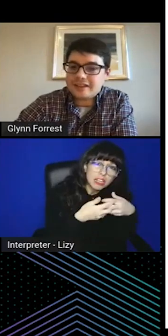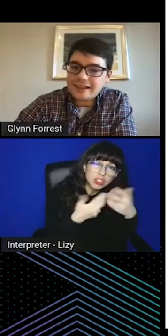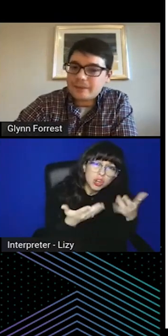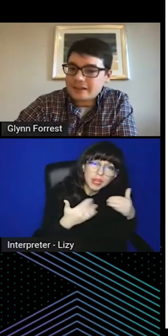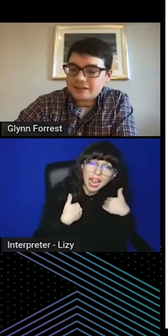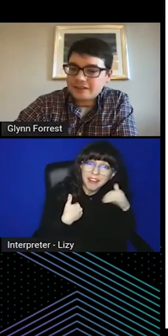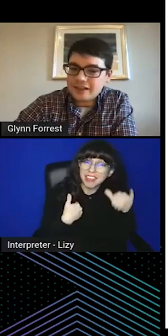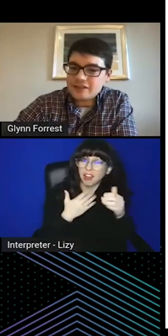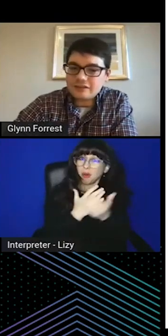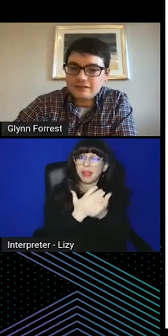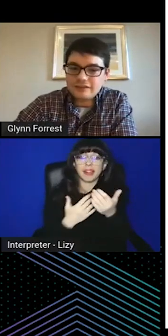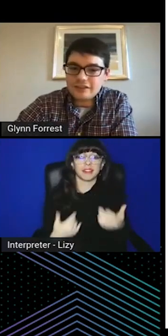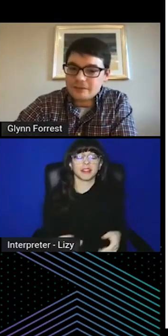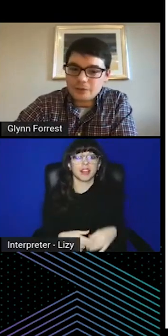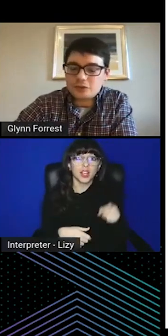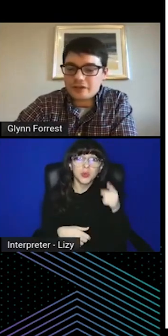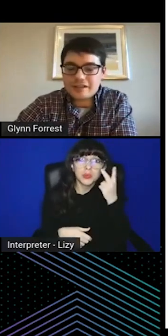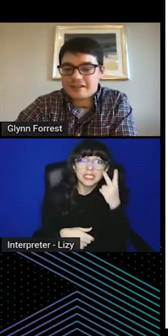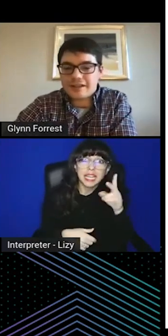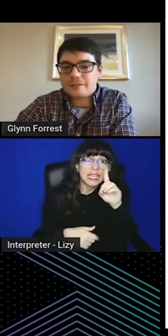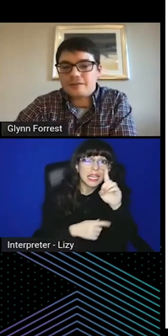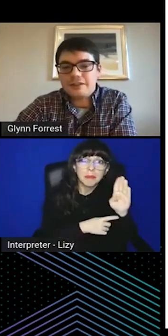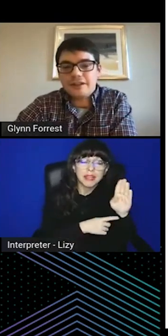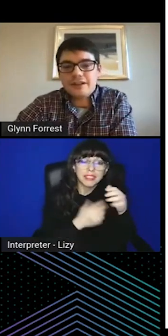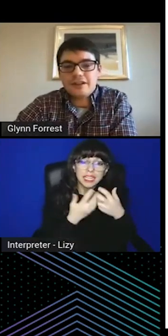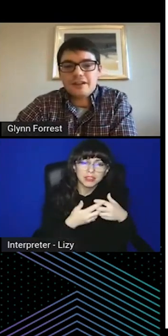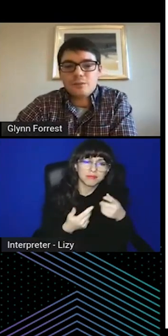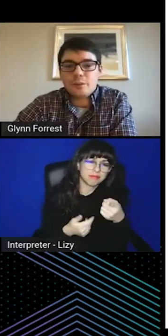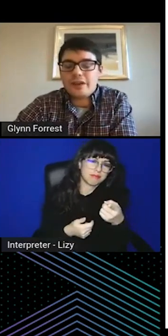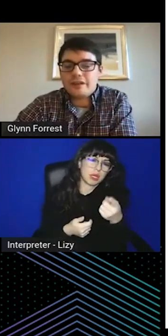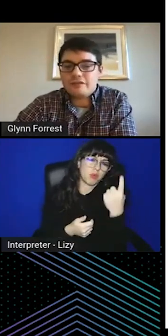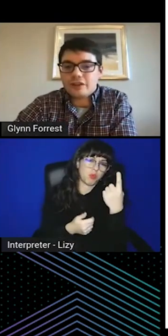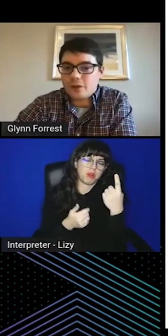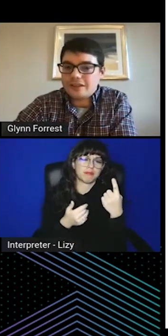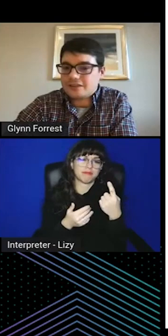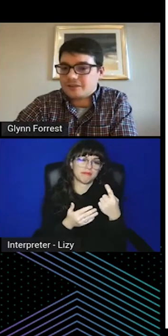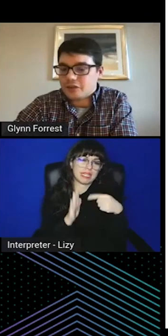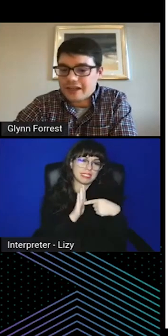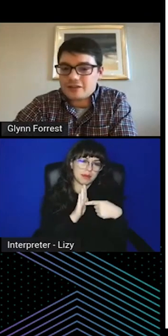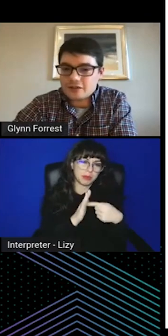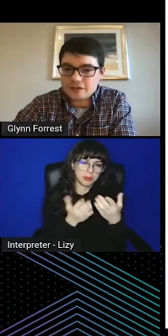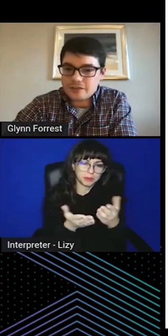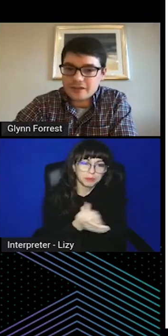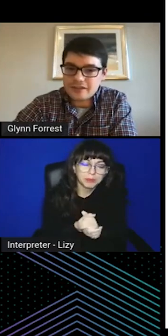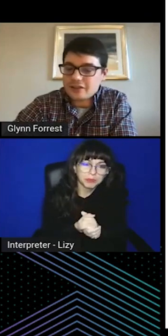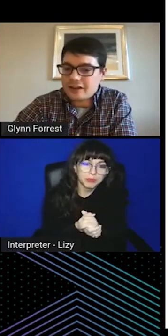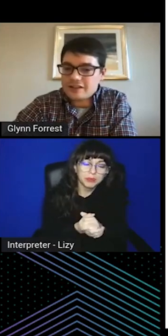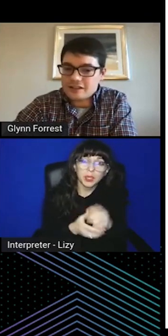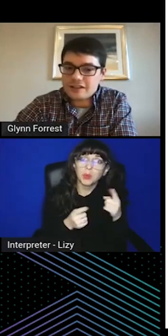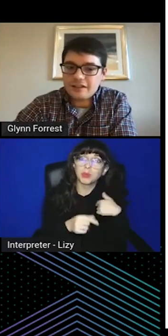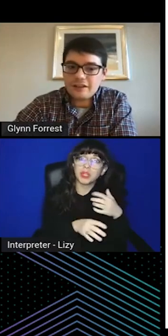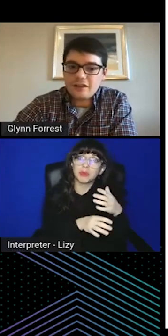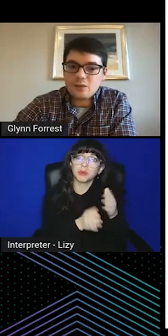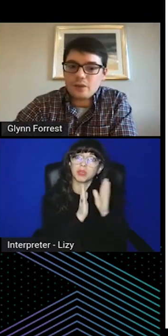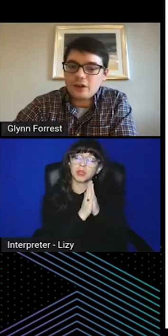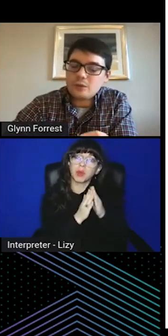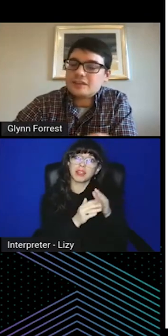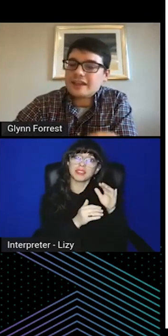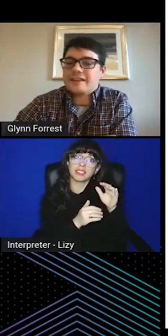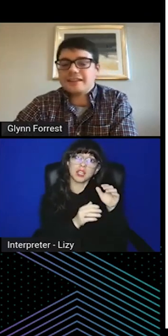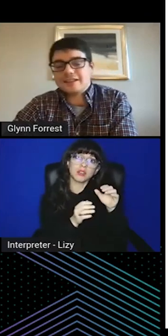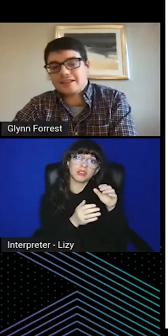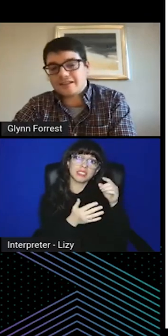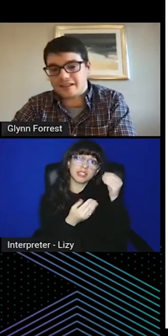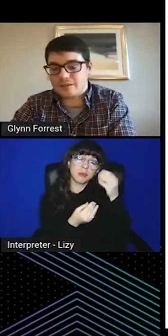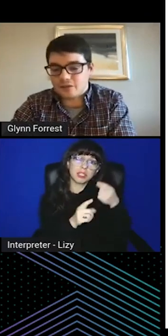say, the database engine, here's a Postgres example. When we request some credentials from this secret engine, we always get